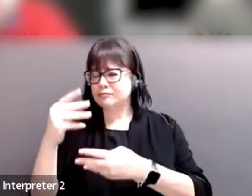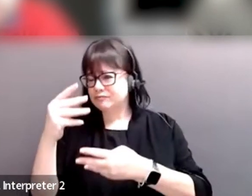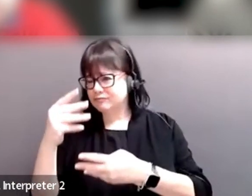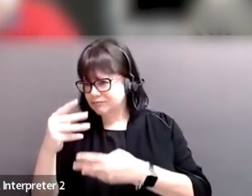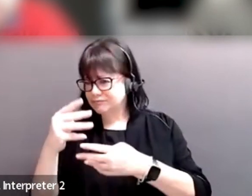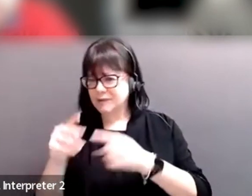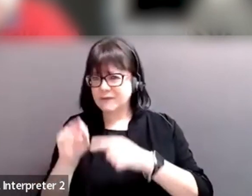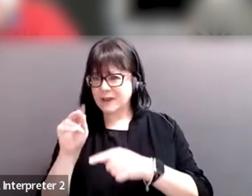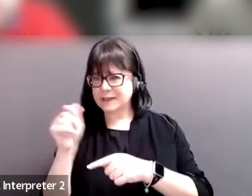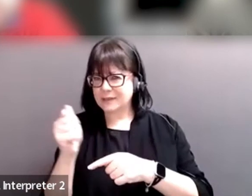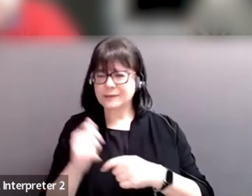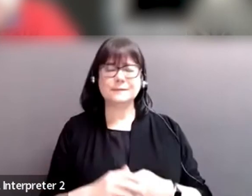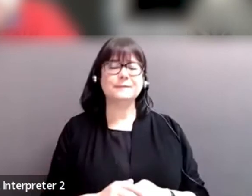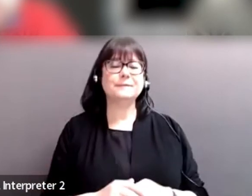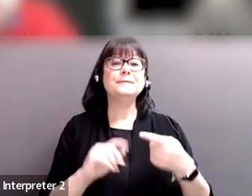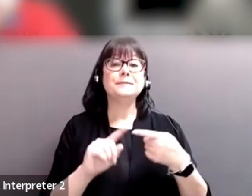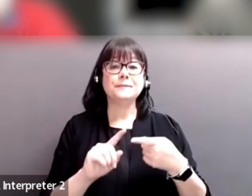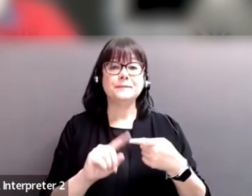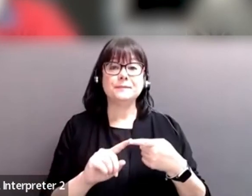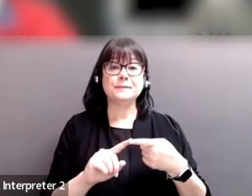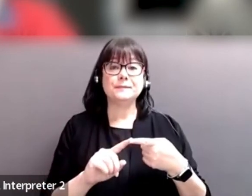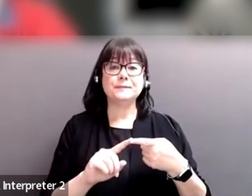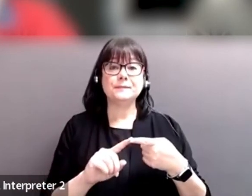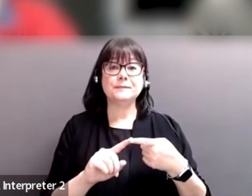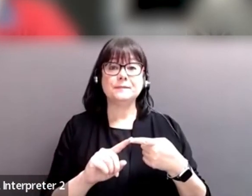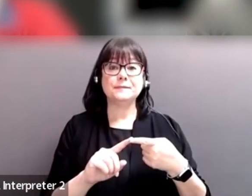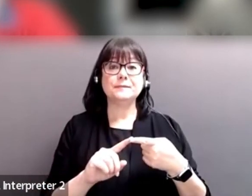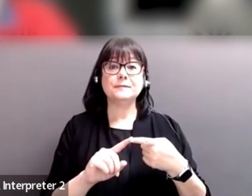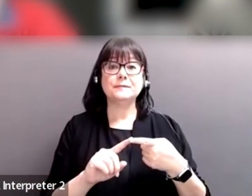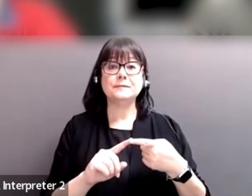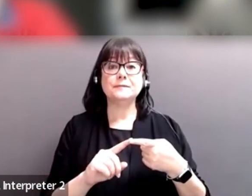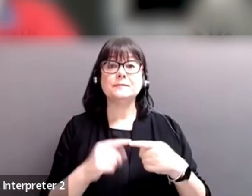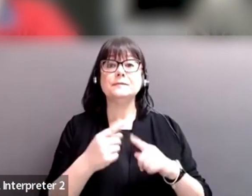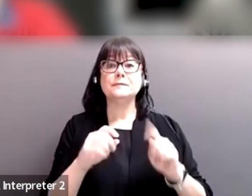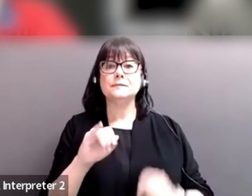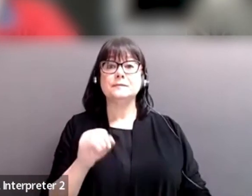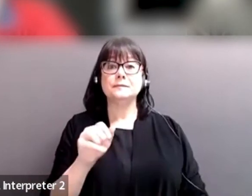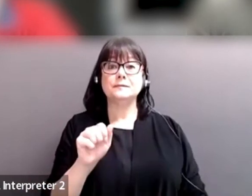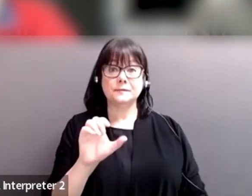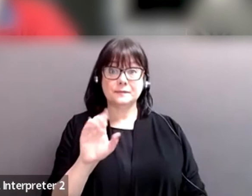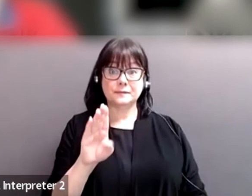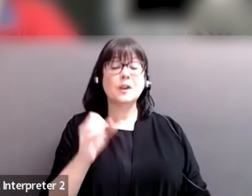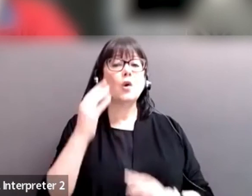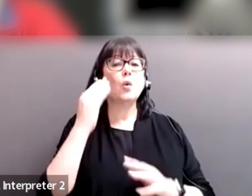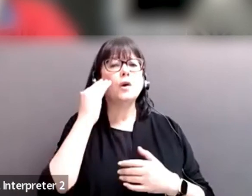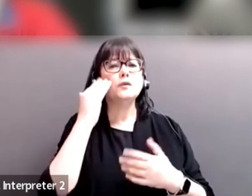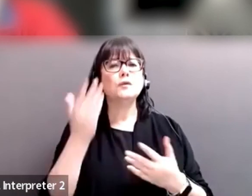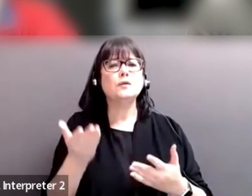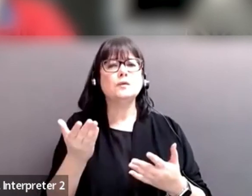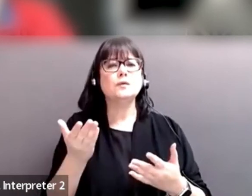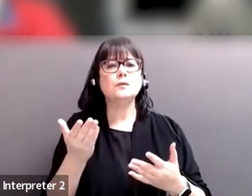sure. Our first question that didn't get answered was from Jacob, and he asked, are there grants